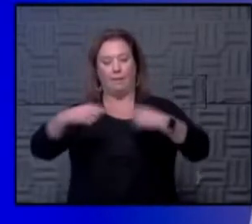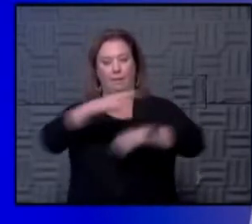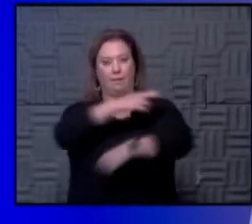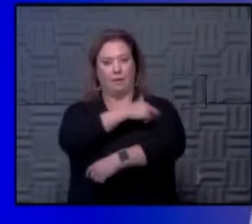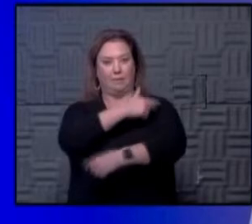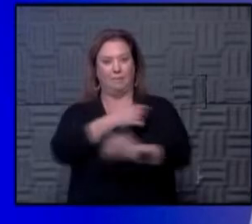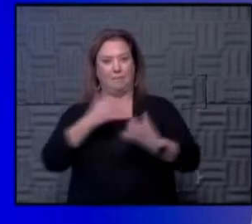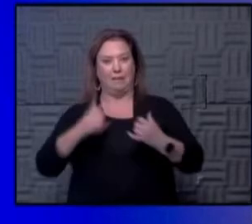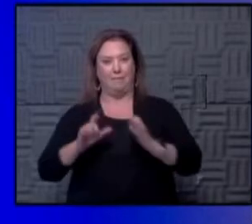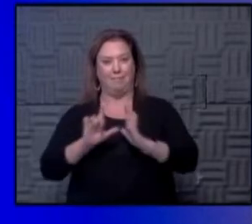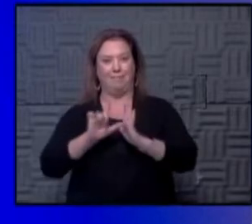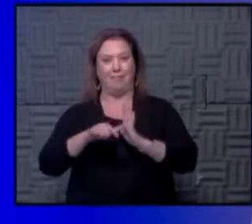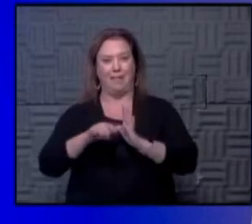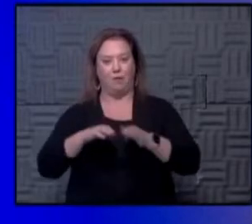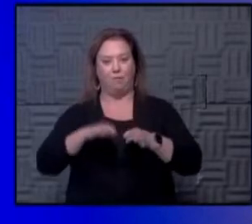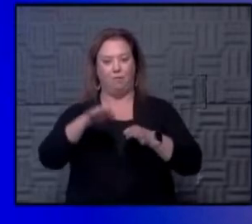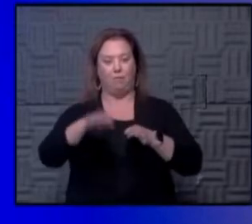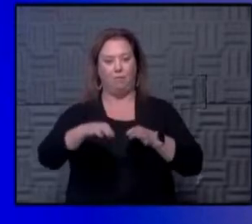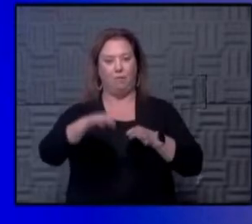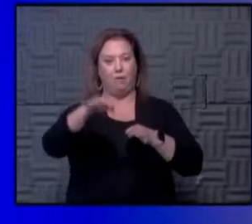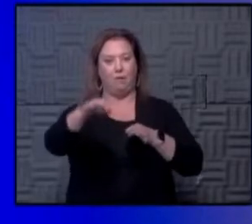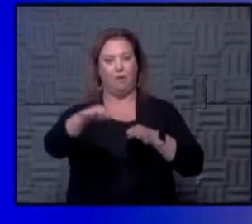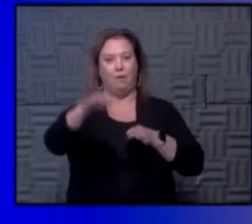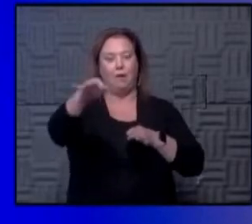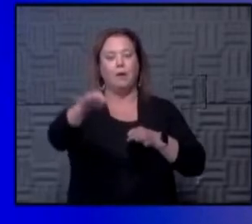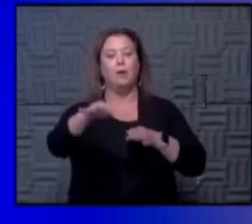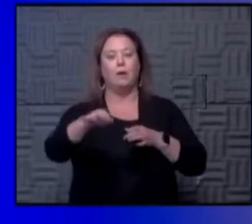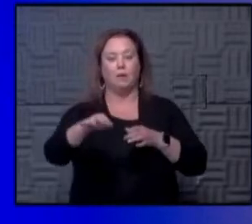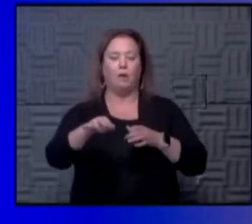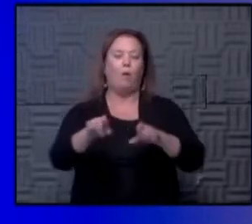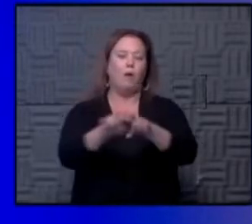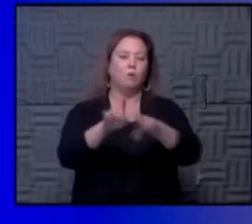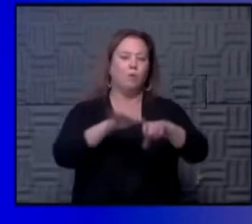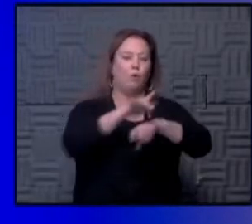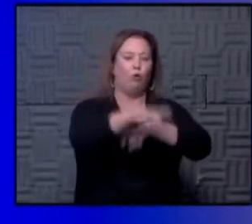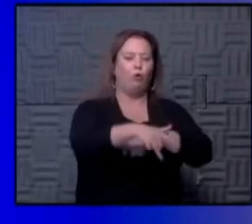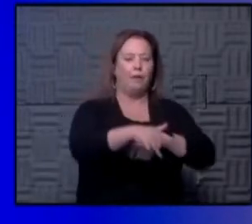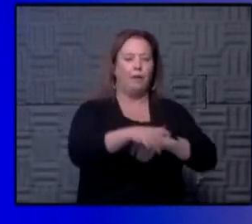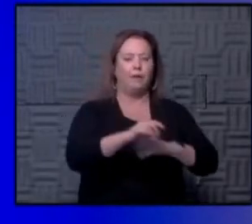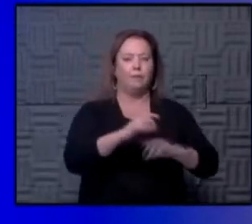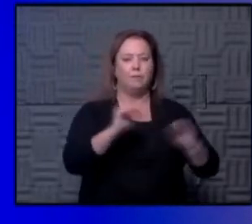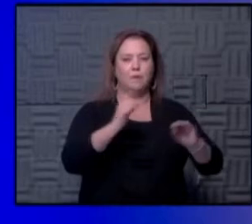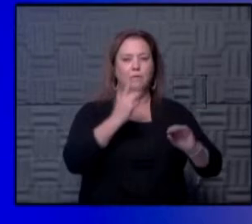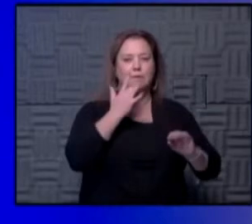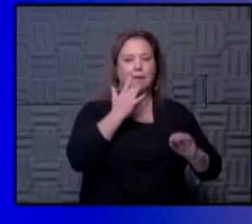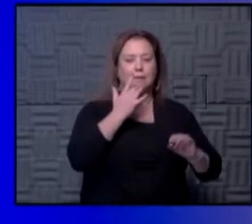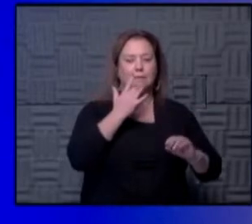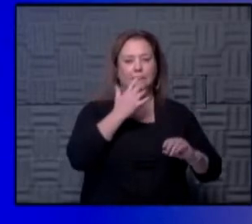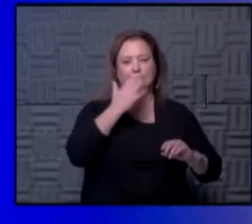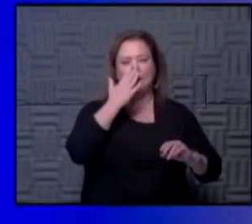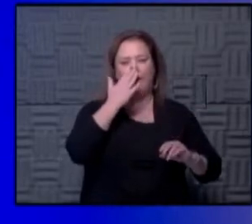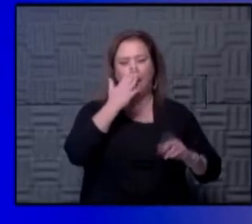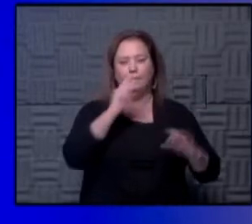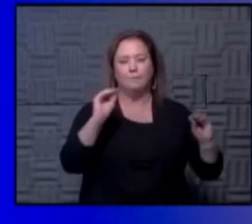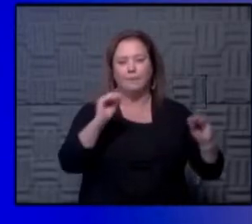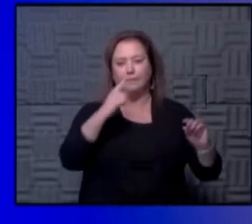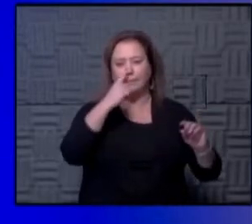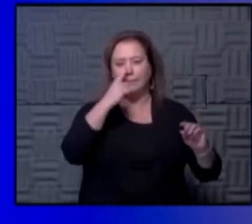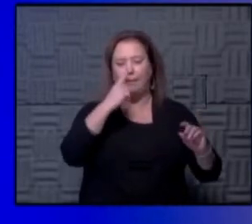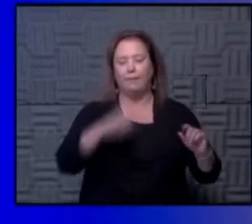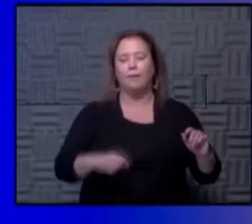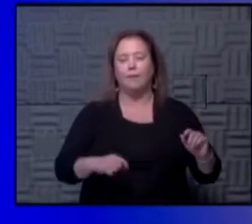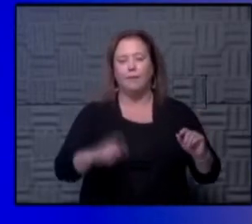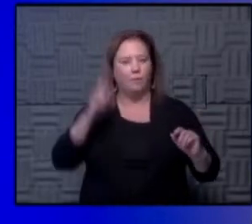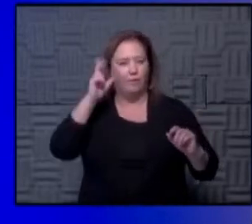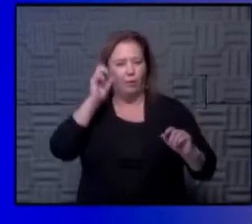hospital now later, also with those early symptoms, loss of taste, loss of smell, things like that, things that we've